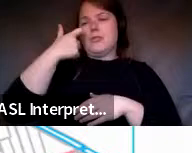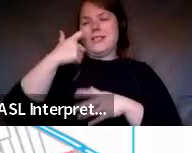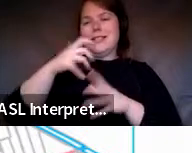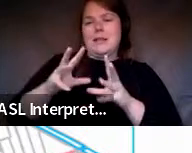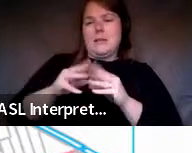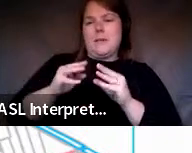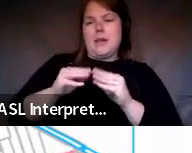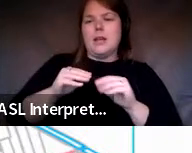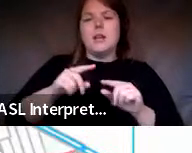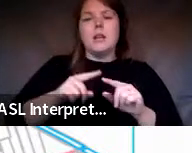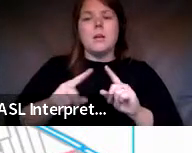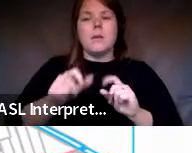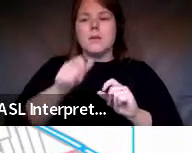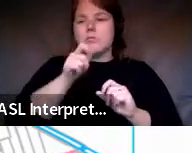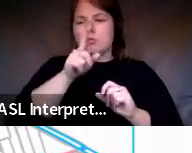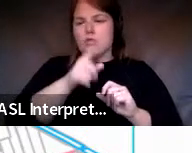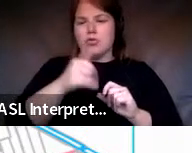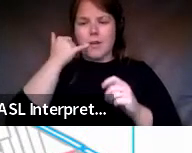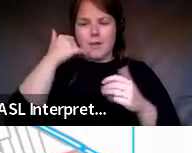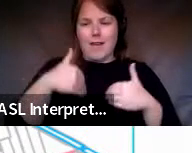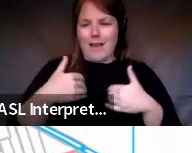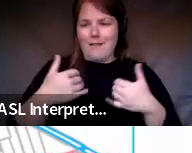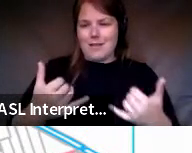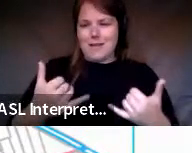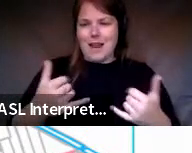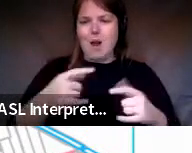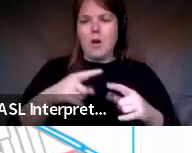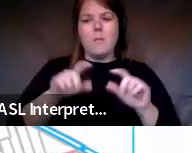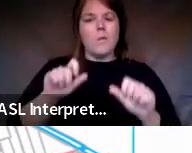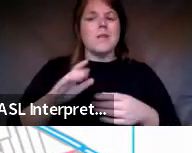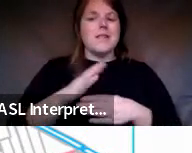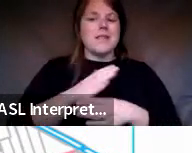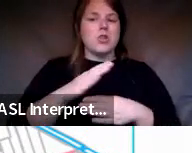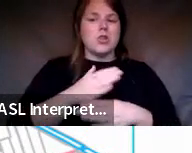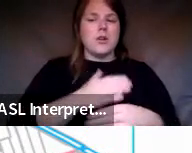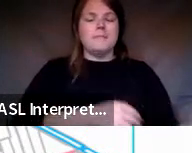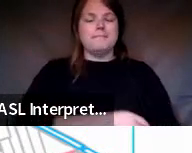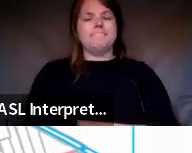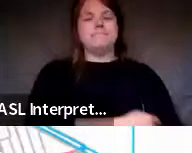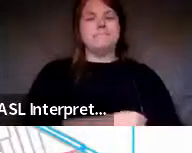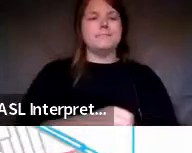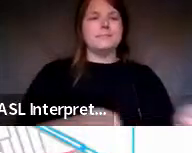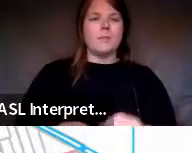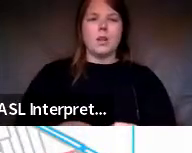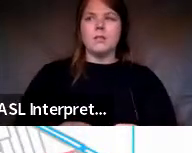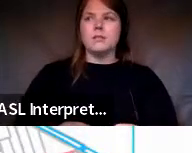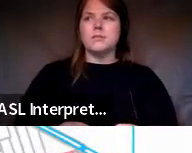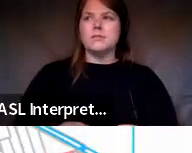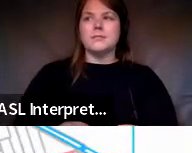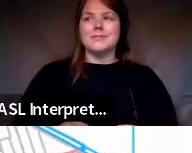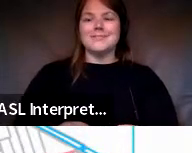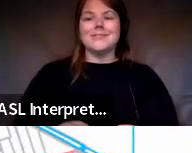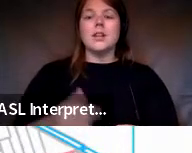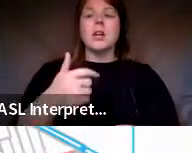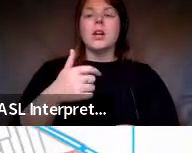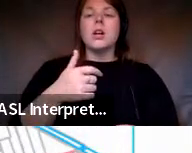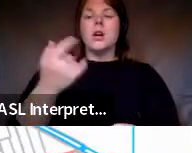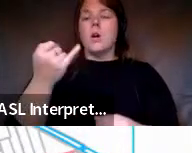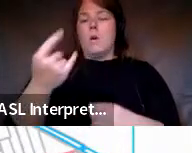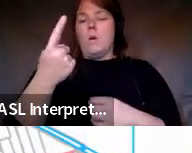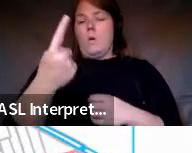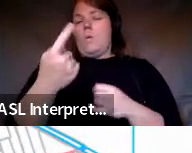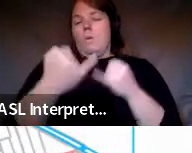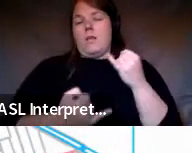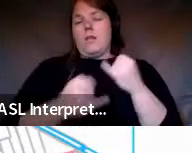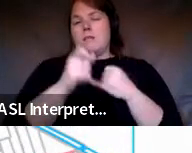don't know if we have it here that we can share. Okay. Now, one last thing before I forget, as far as my